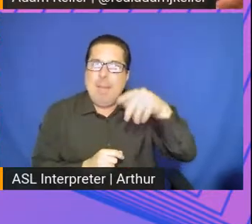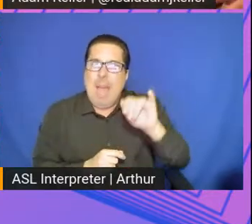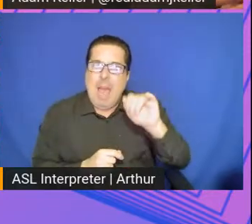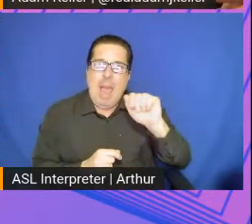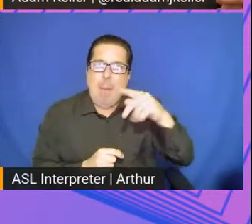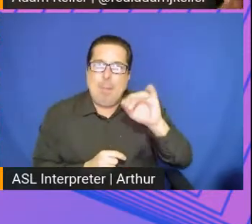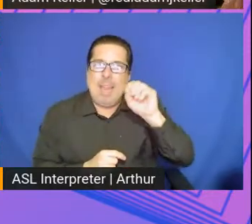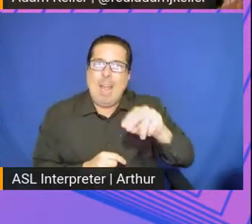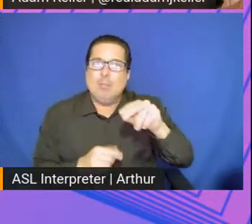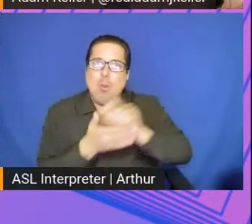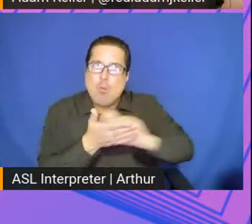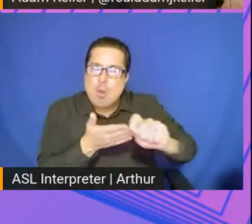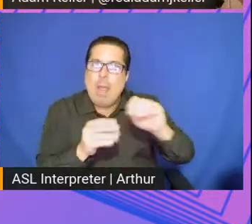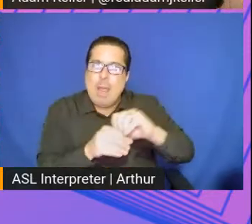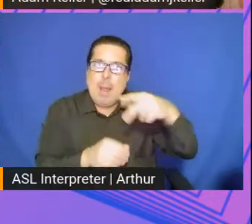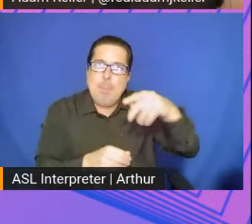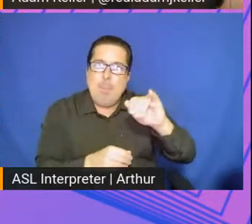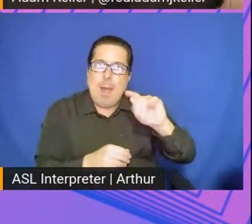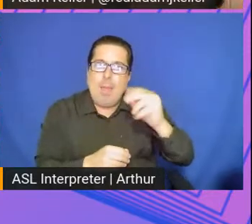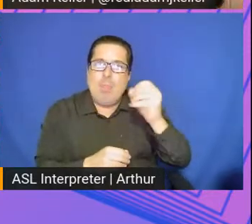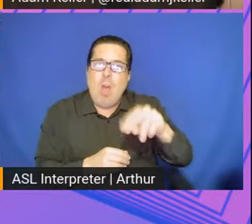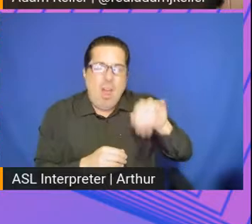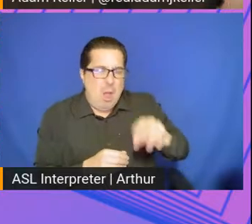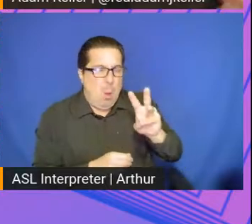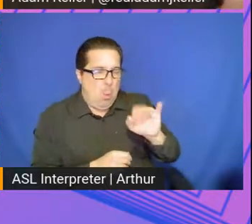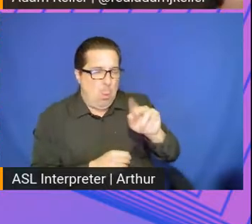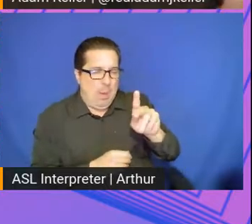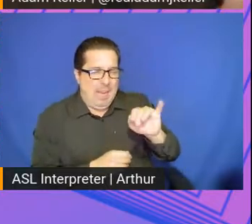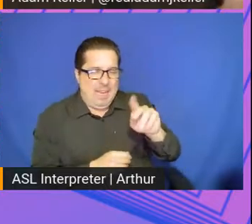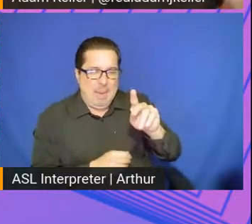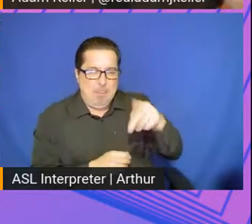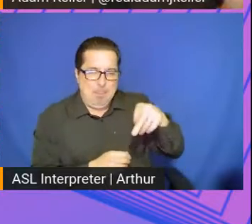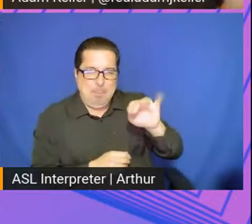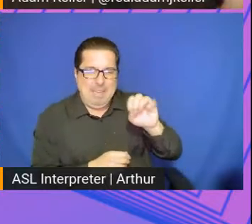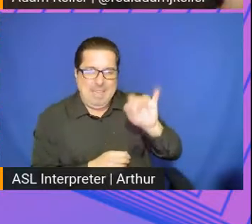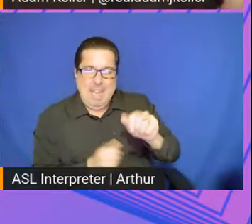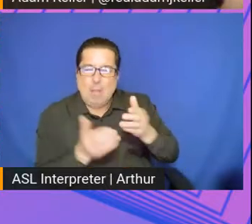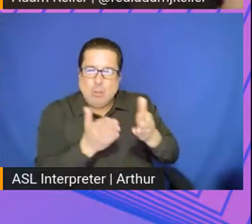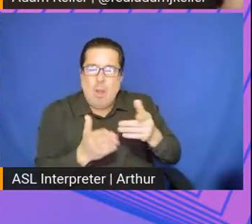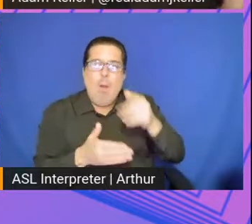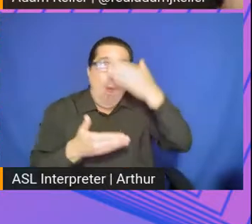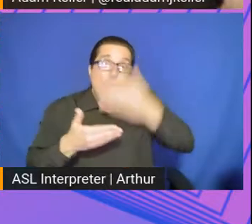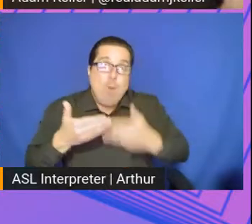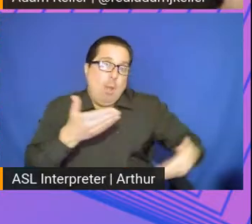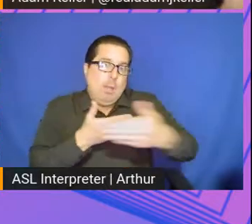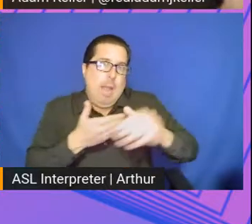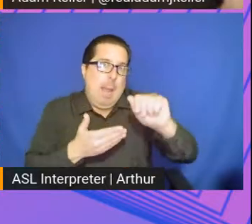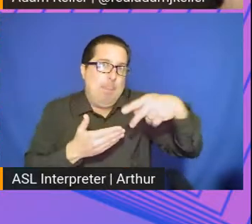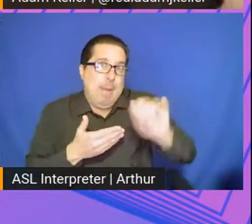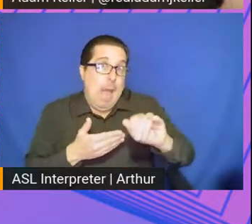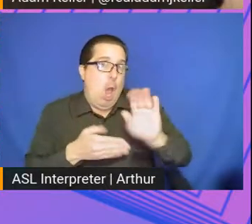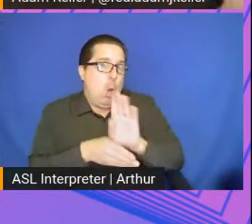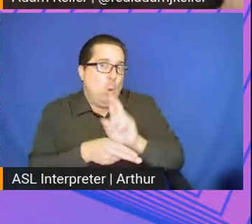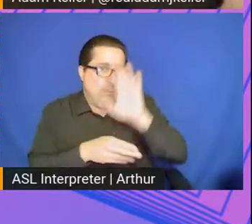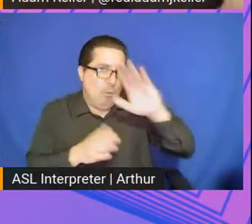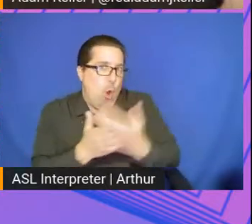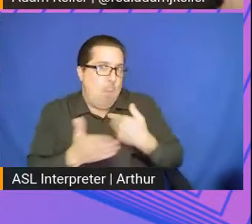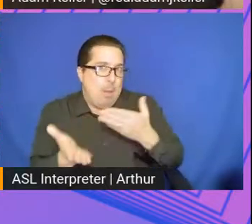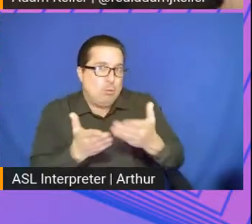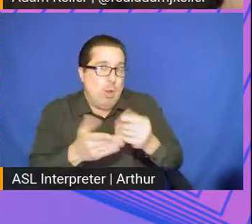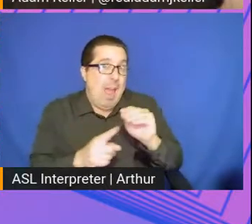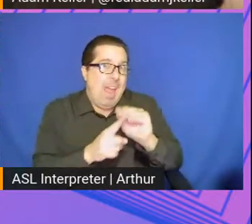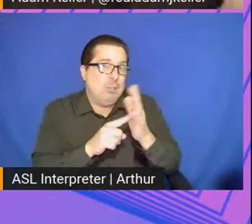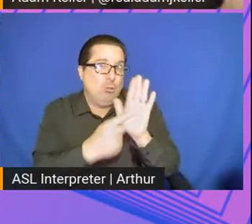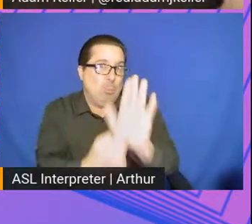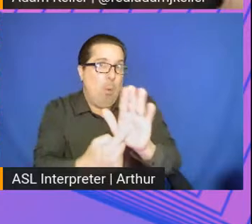Python, and it's a Wikipedia service. So this is a front-end API that I'm going to use for all my services. I expose it on port